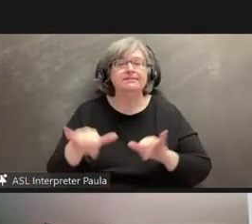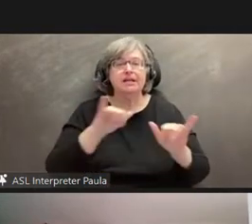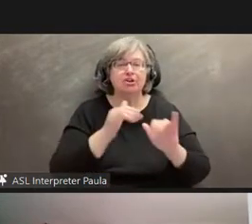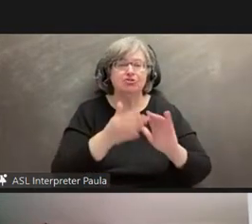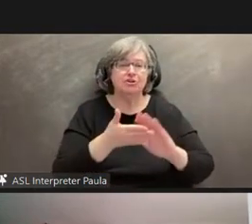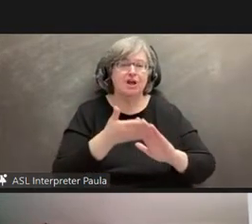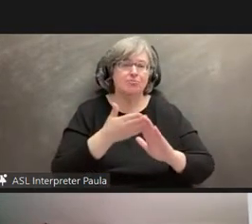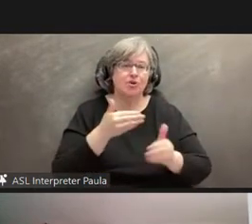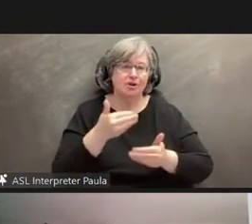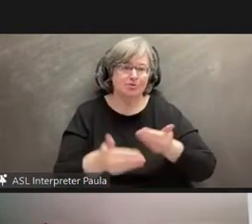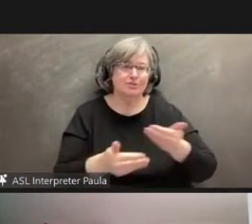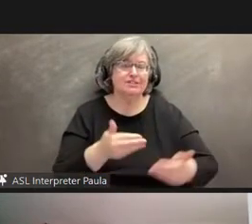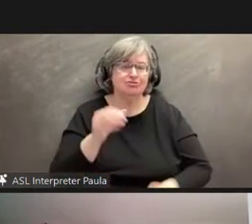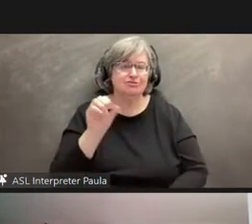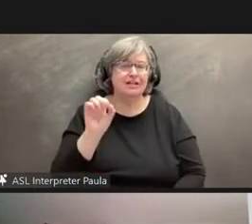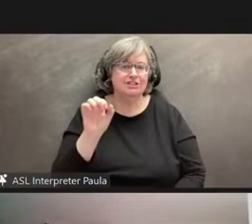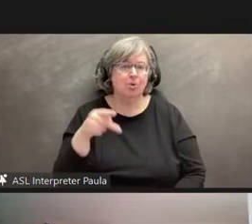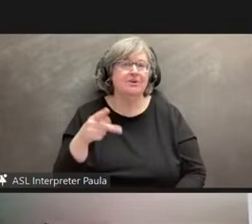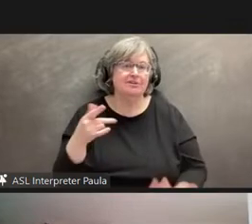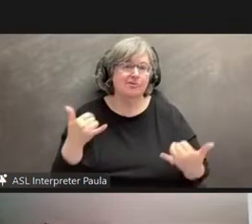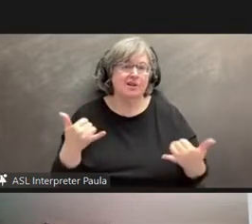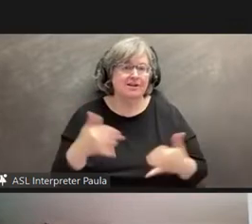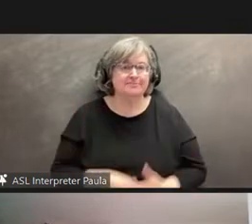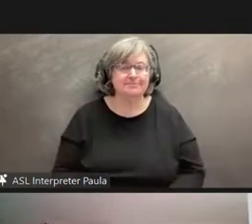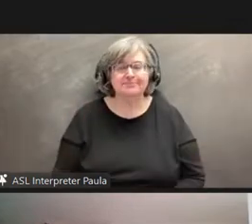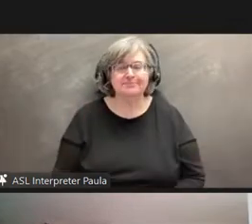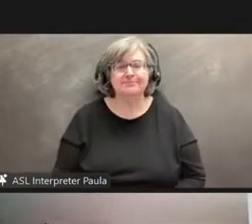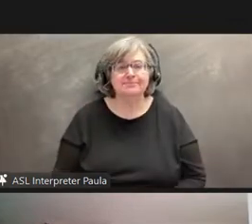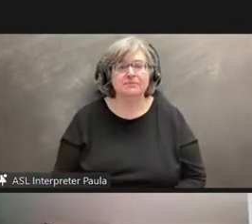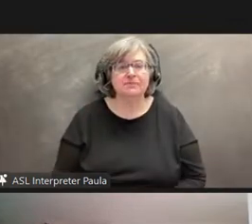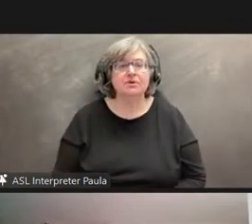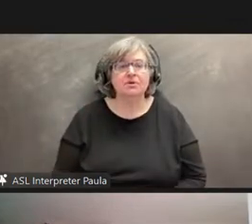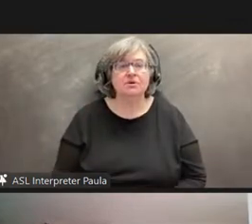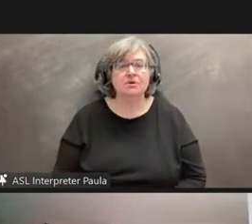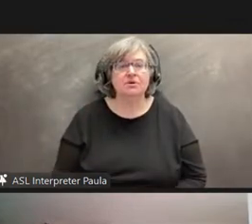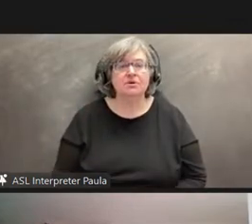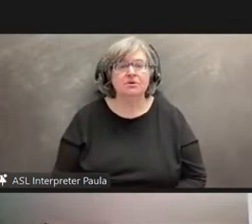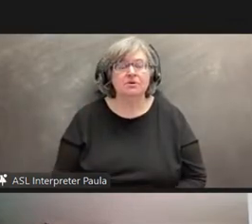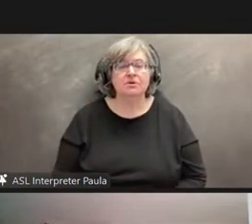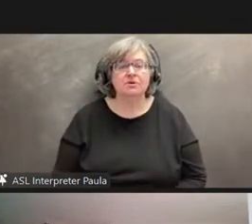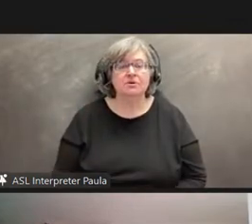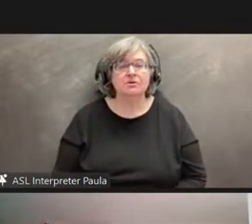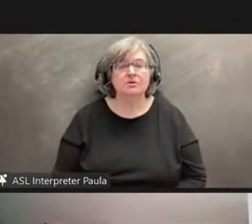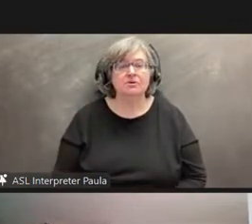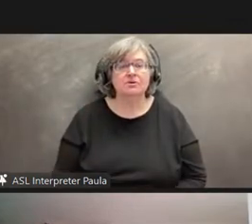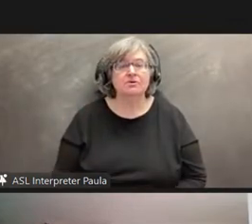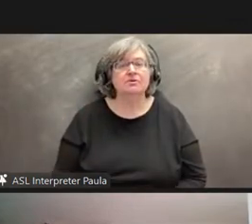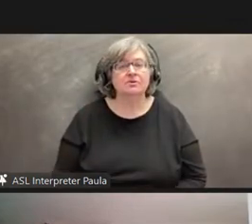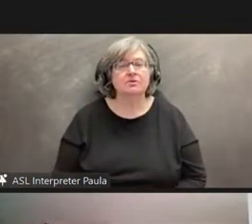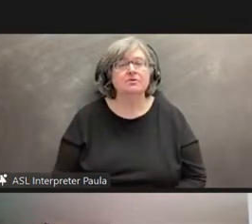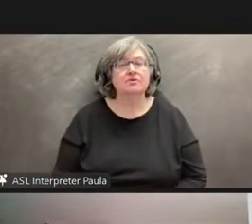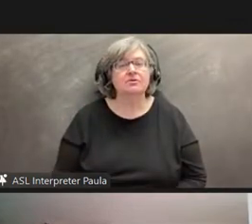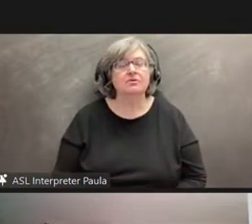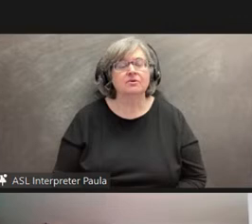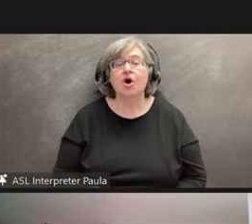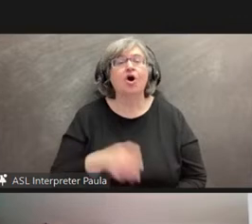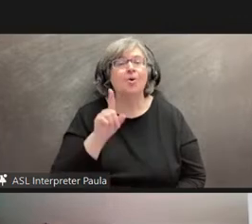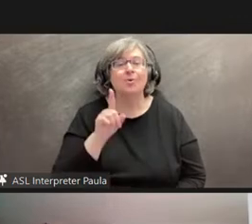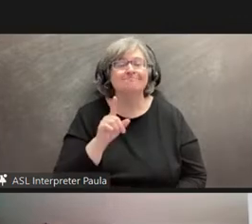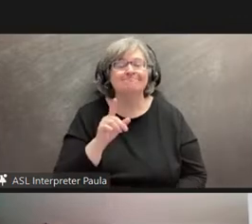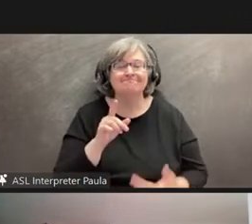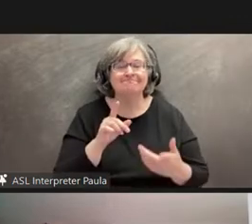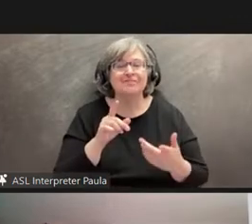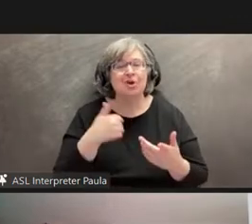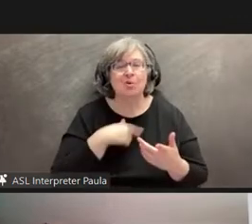operating procedures now. And certainly we're going to go through a pretty thorough, one thing I didn't mention is we're going to have